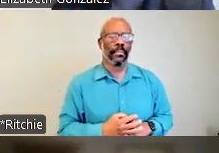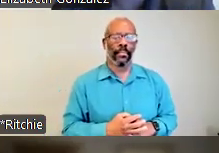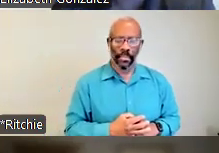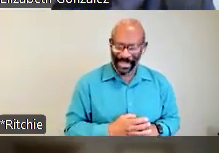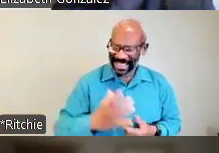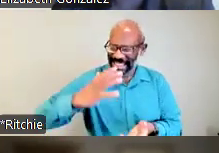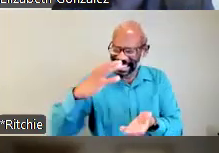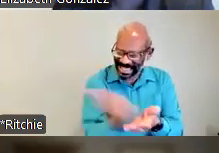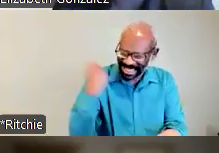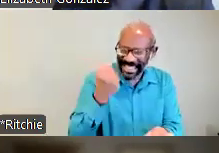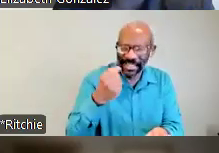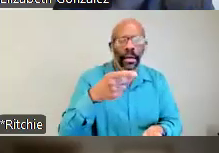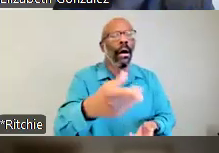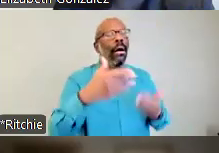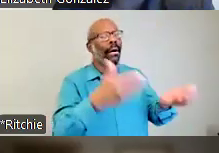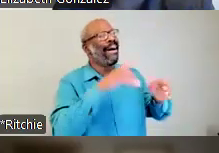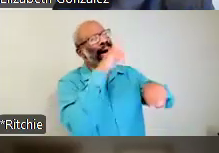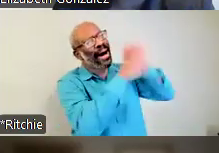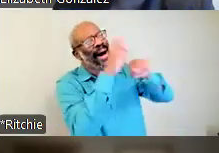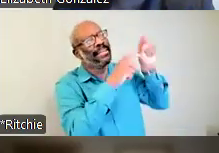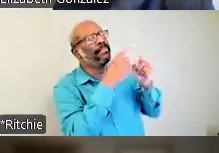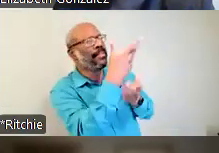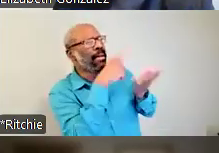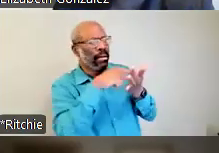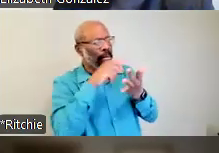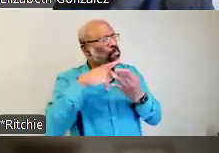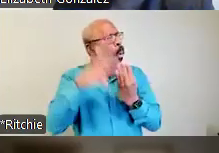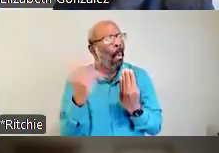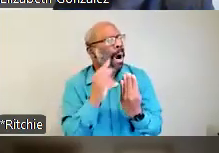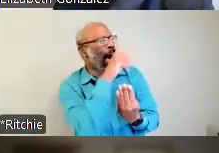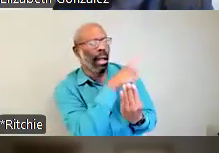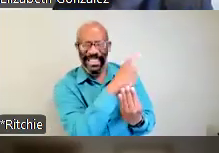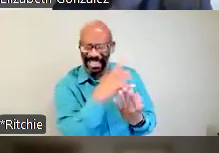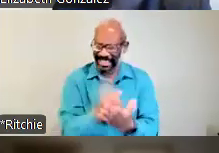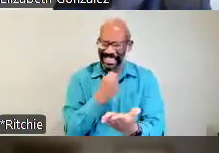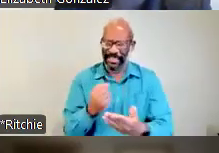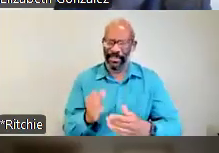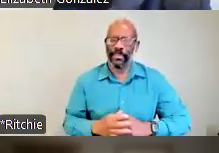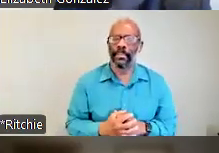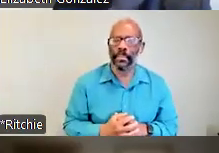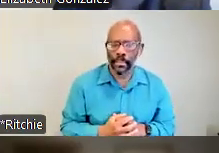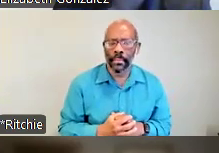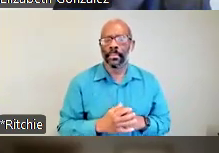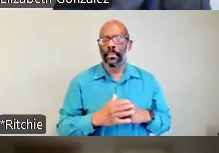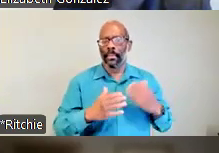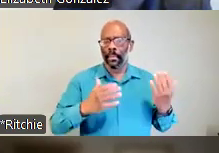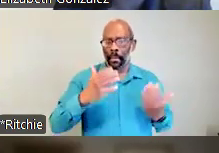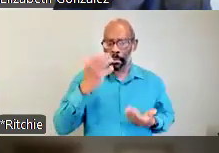This could include a temporary pause or reduction in your mortgage payments, and that's called a